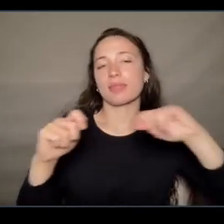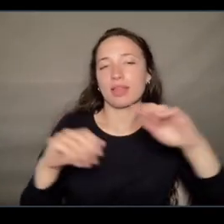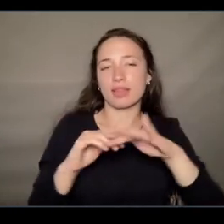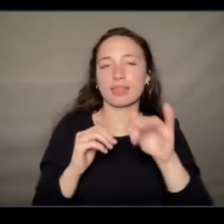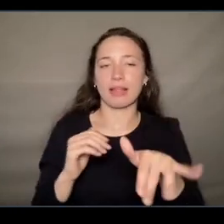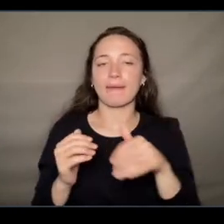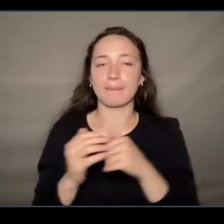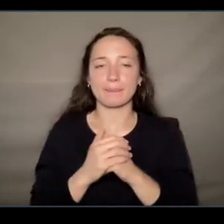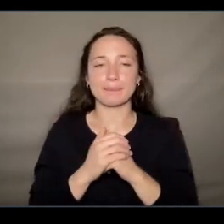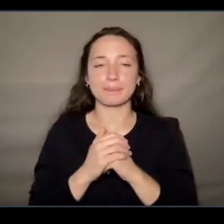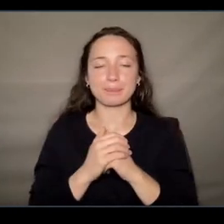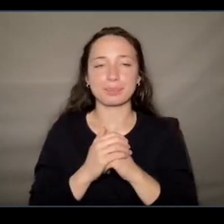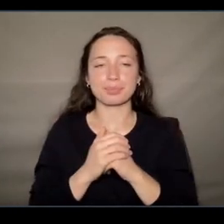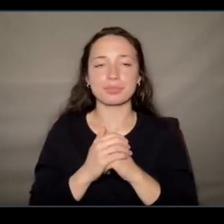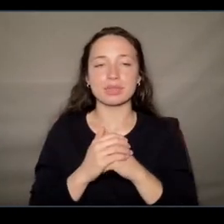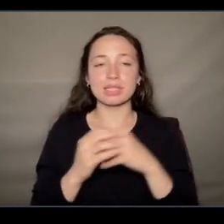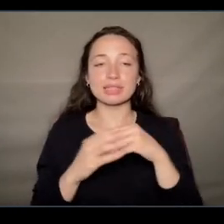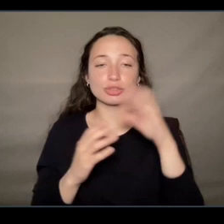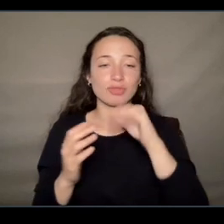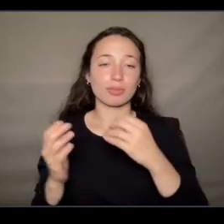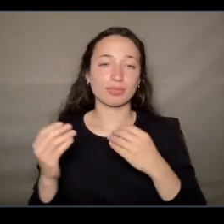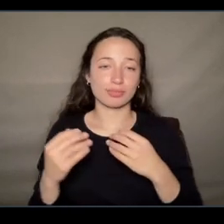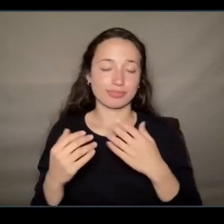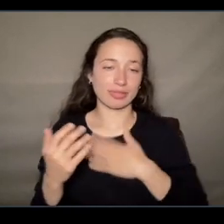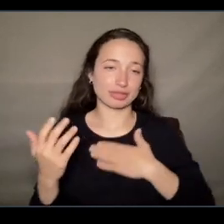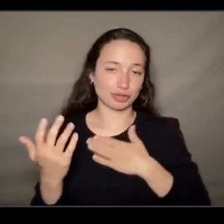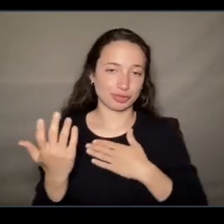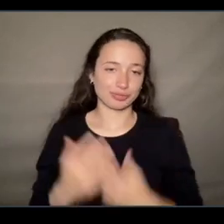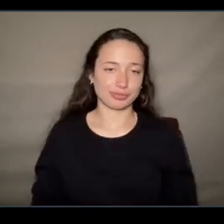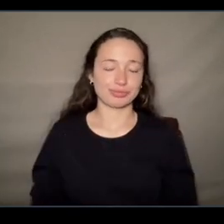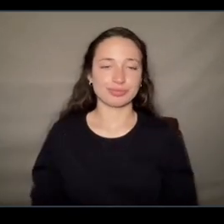that, in search of pleasure.